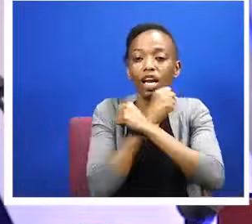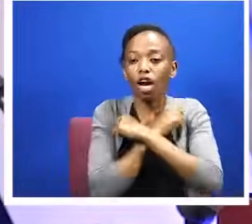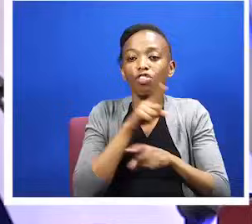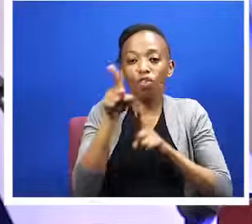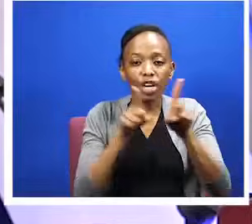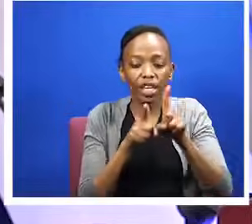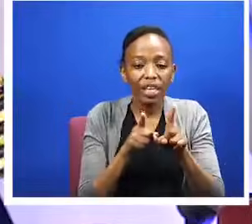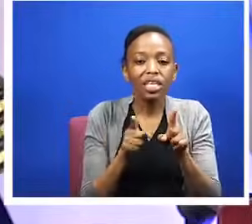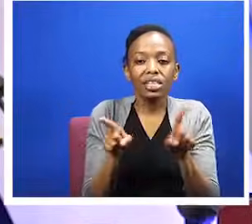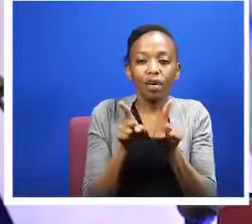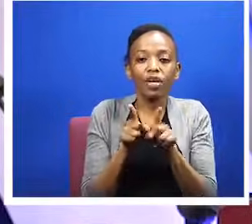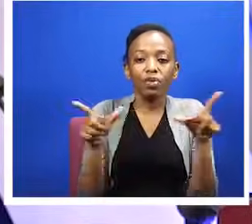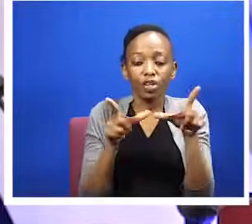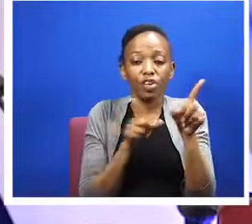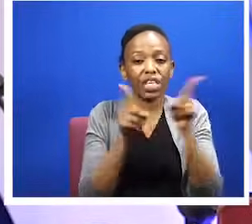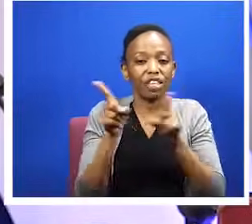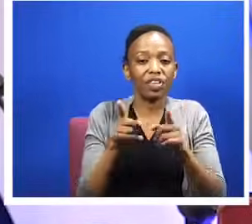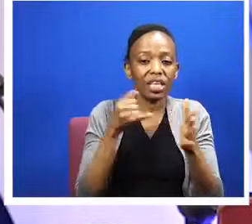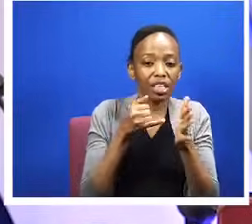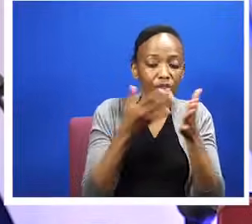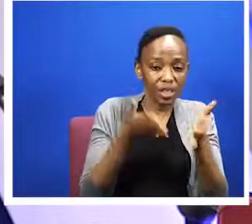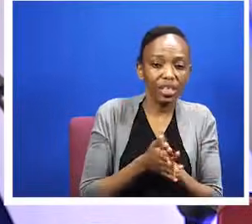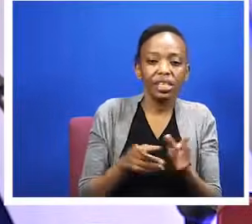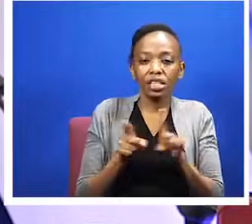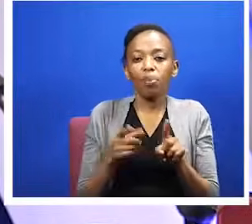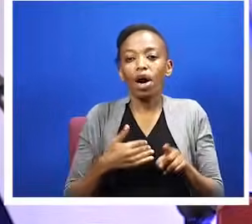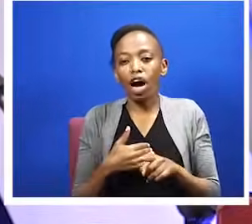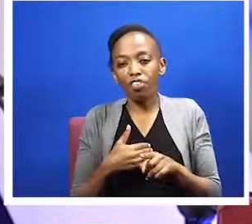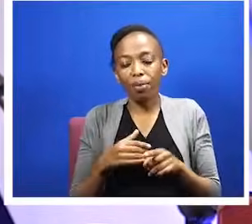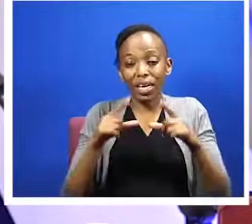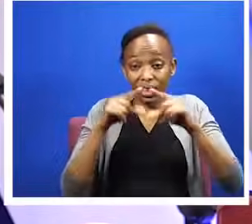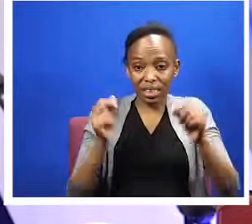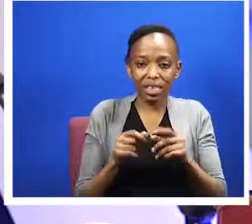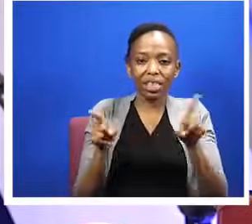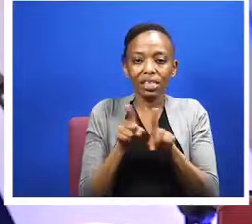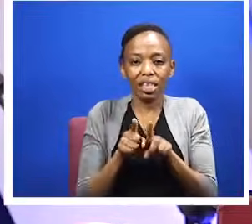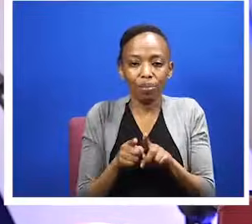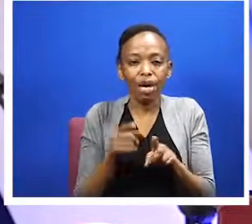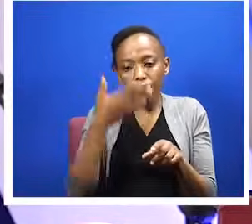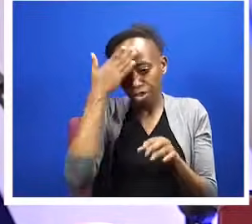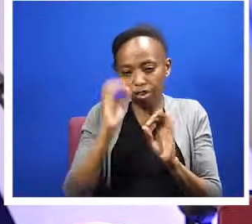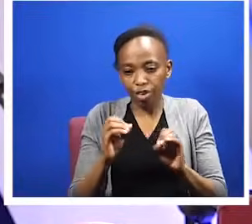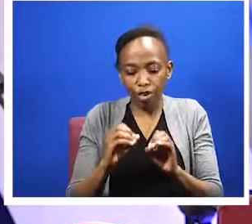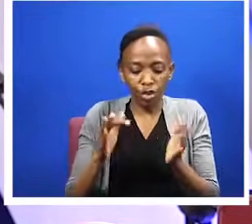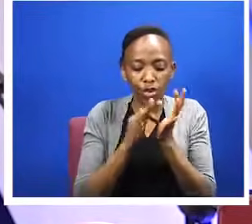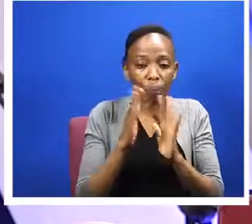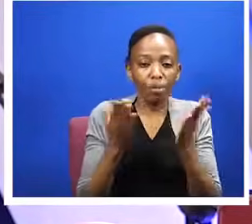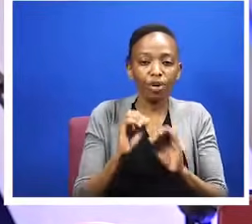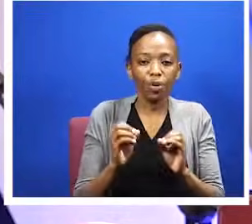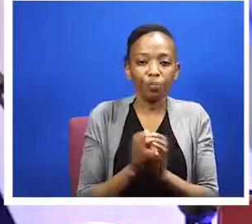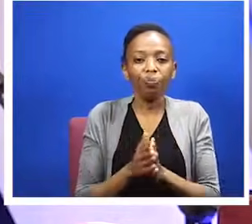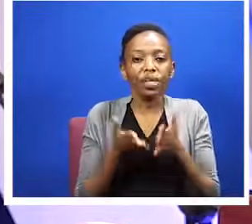I couldn't forget carrying my document. I also have my ticket. And also, didn't forget to carry my Bible. Okay?